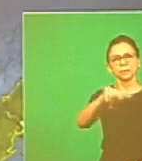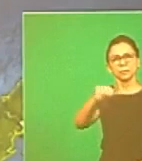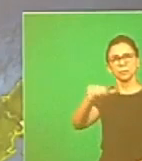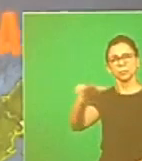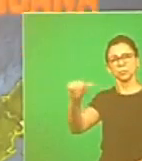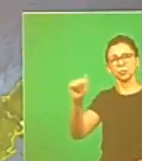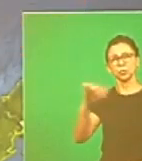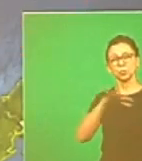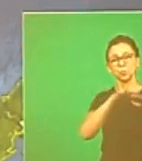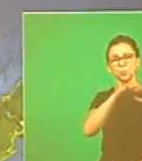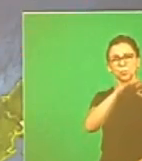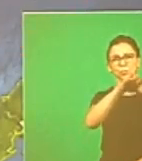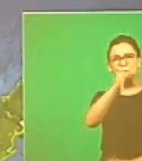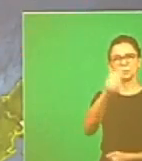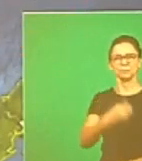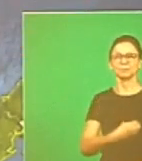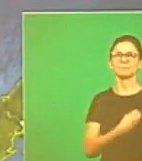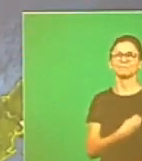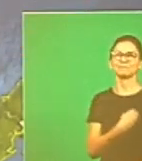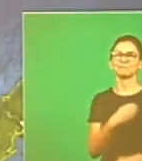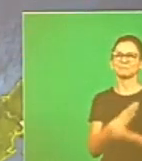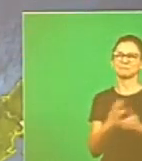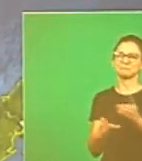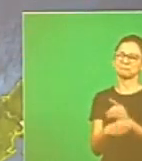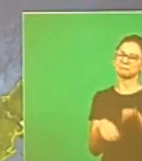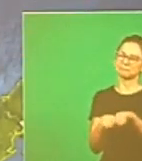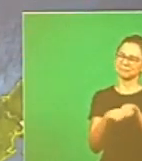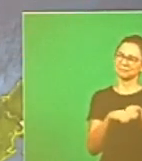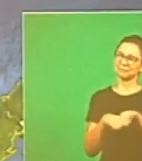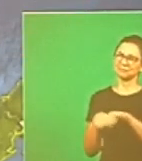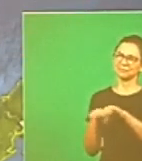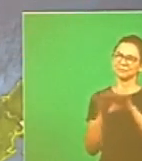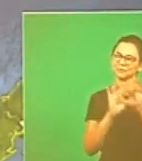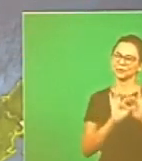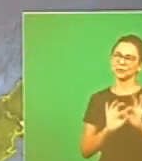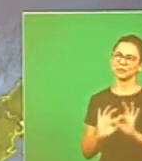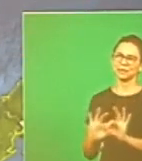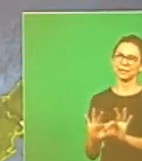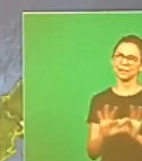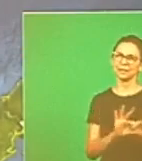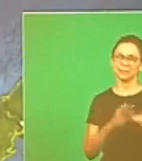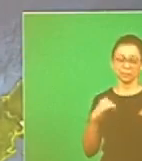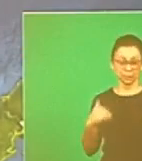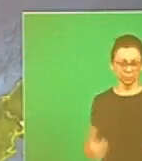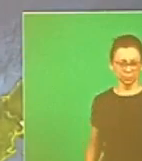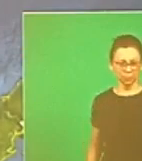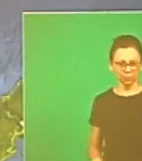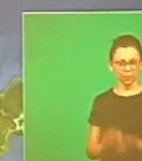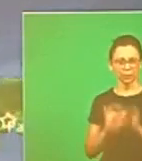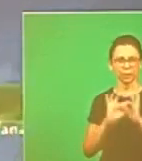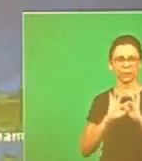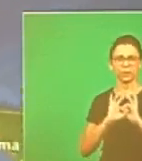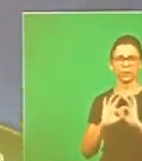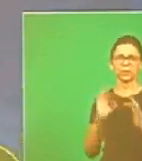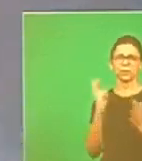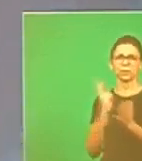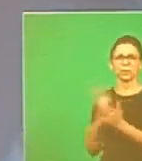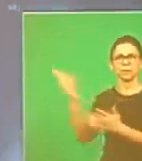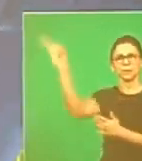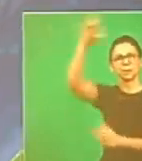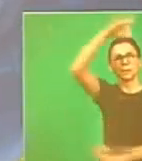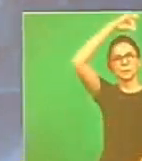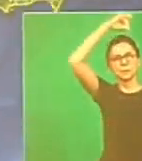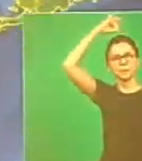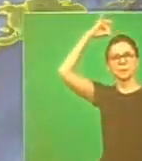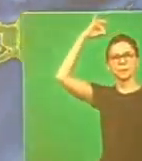Brethren from every part of the world participate of the same service jointly in the same body, in the